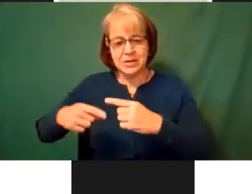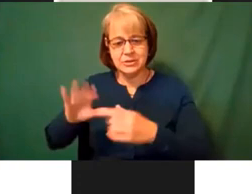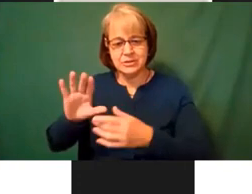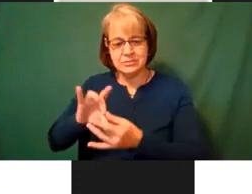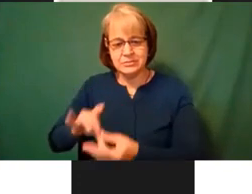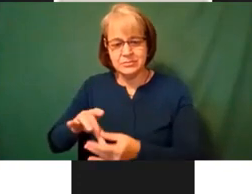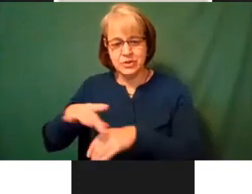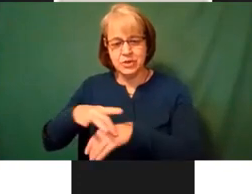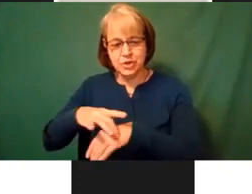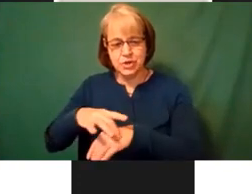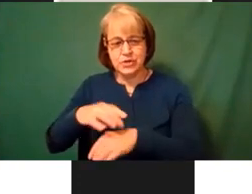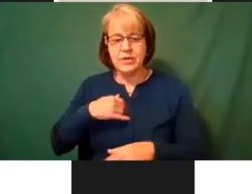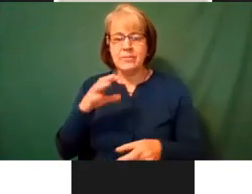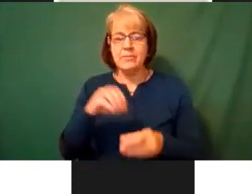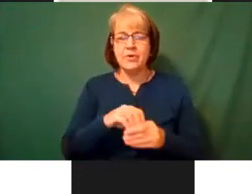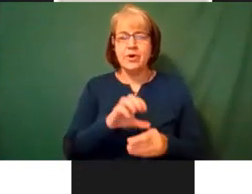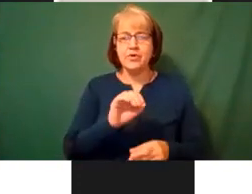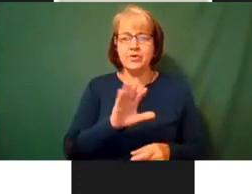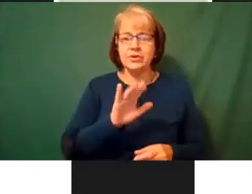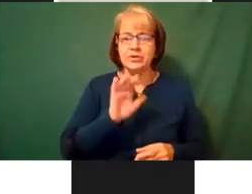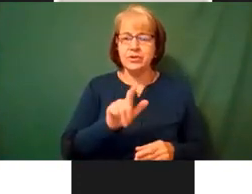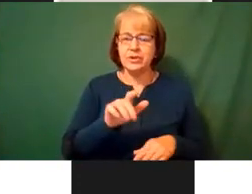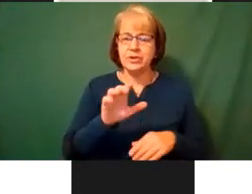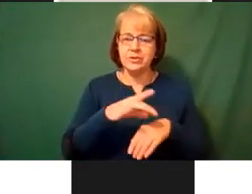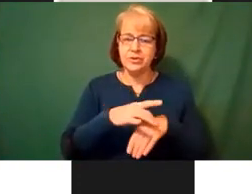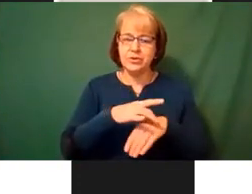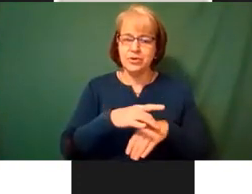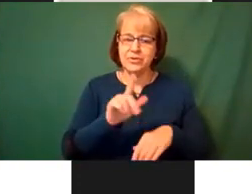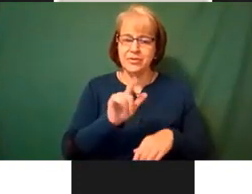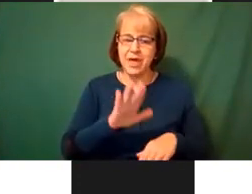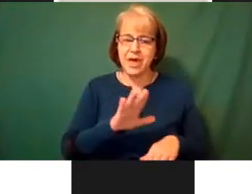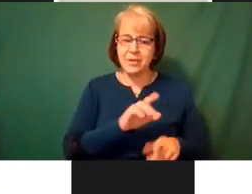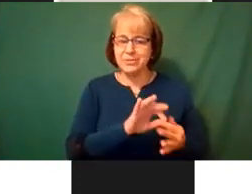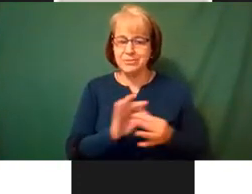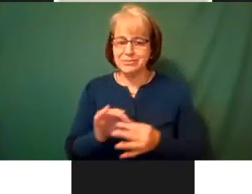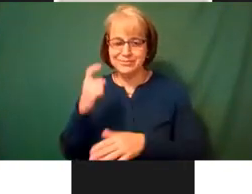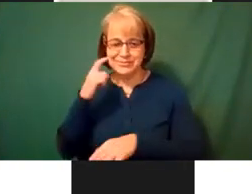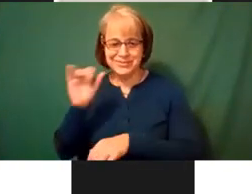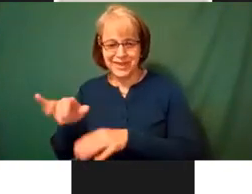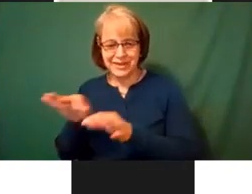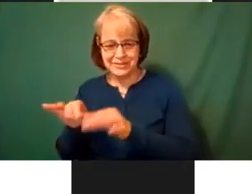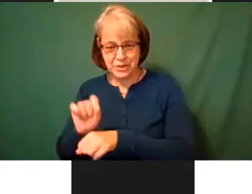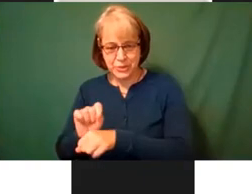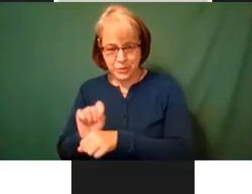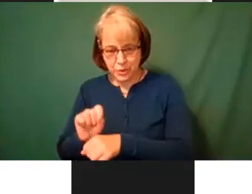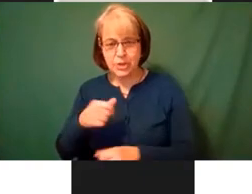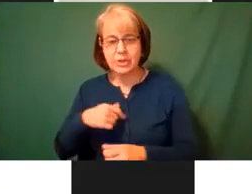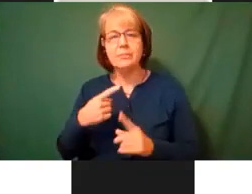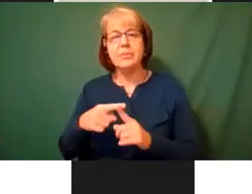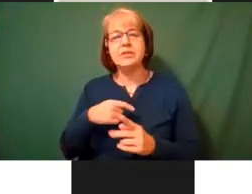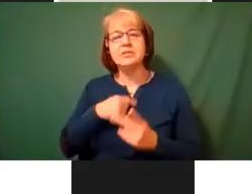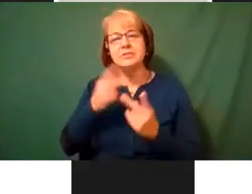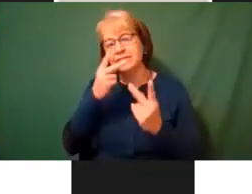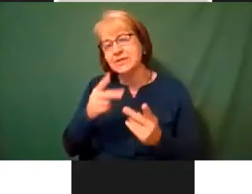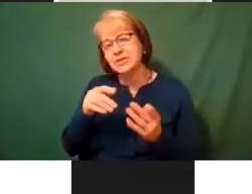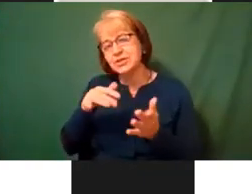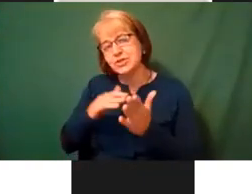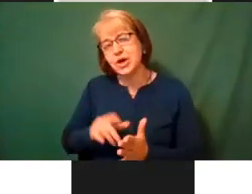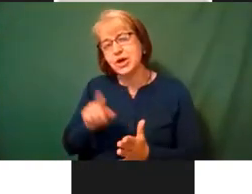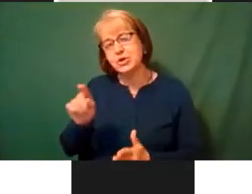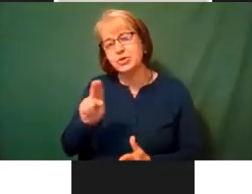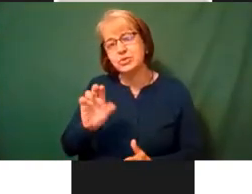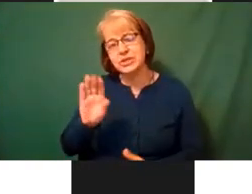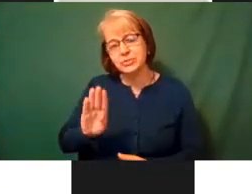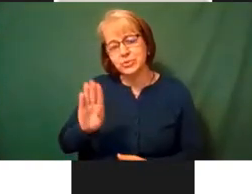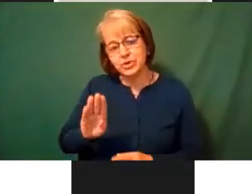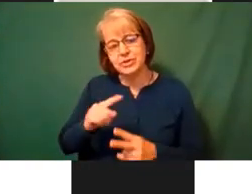Critical Ecology Lab, a research nonprofit focused on what I just described. And I'm also a visiting scholar at UC Berkeley and